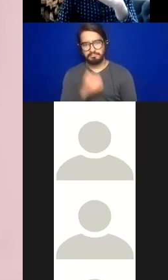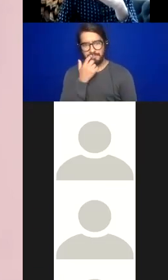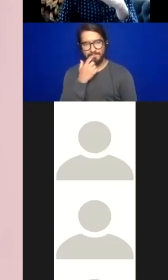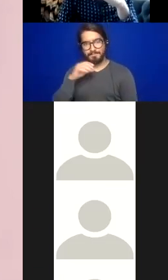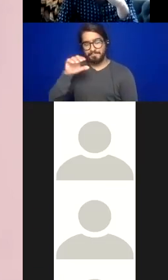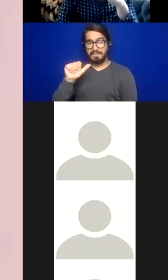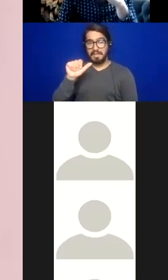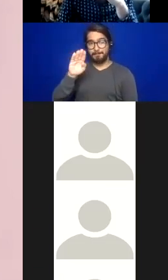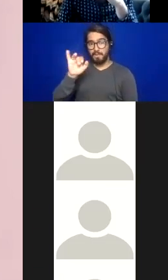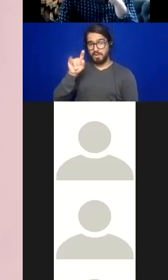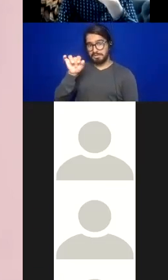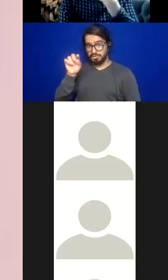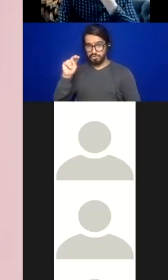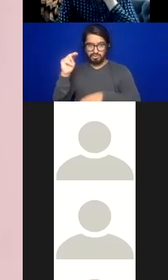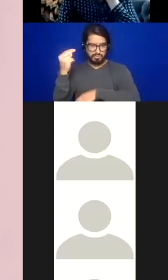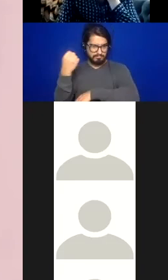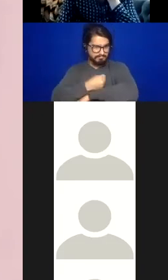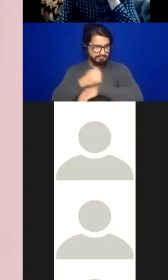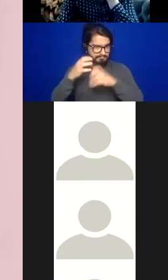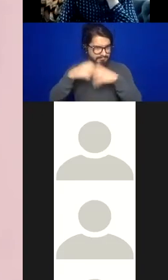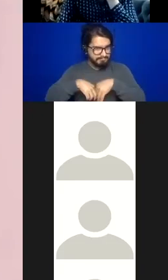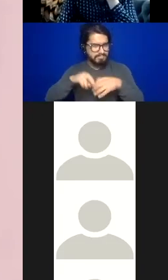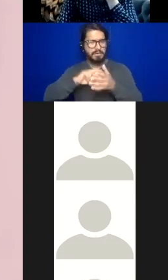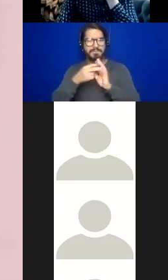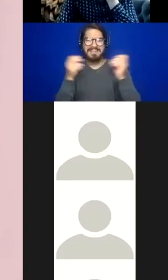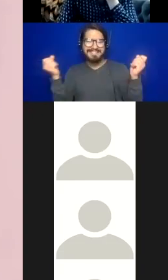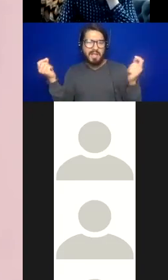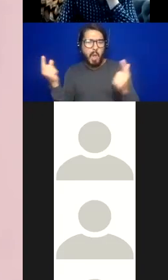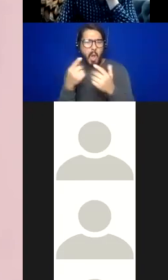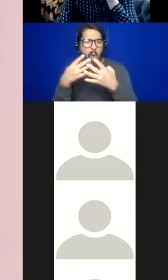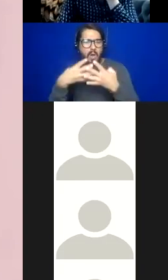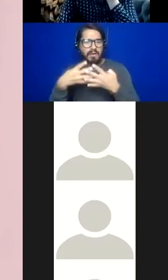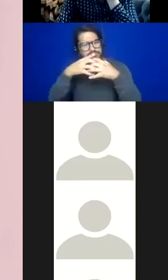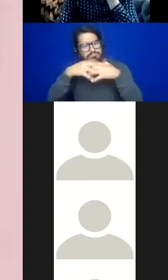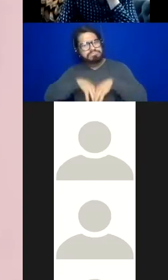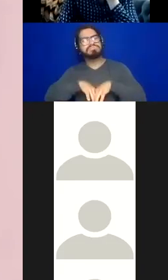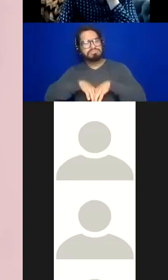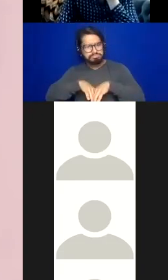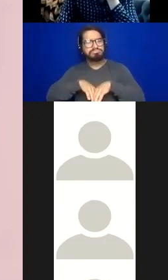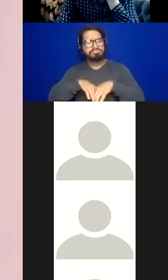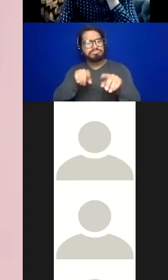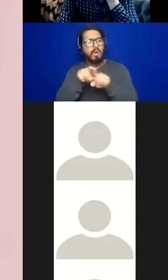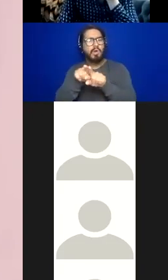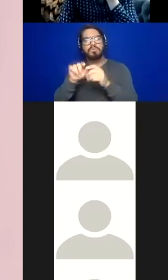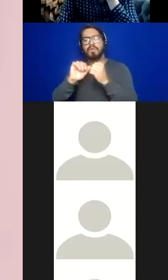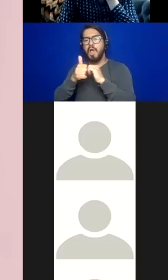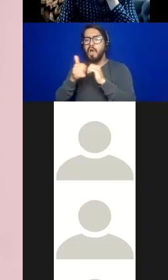Abolition means that all the cages come down, including those that function under the guise of psychiatric